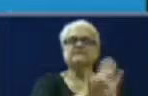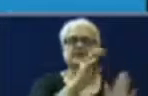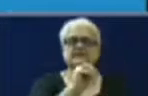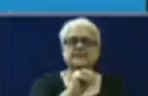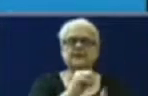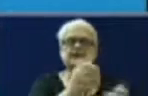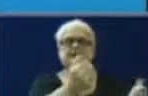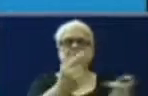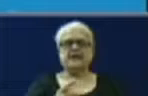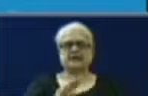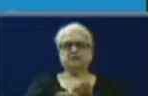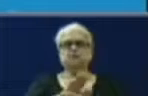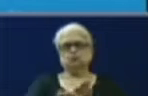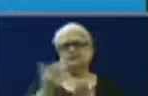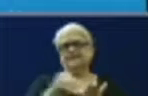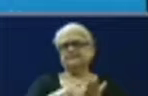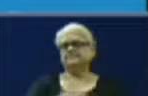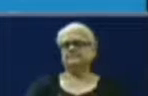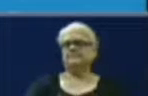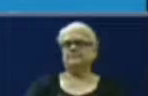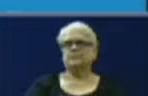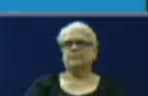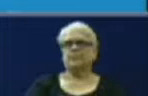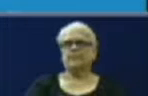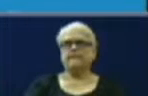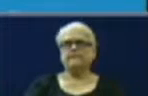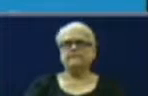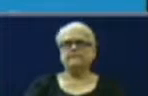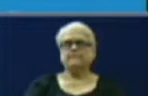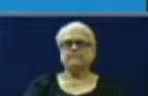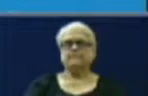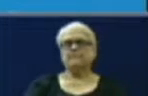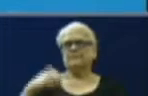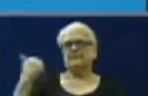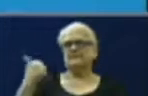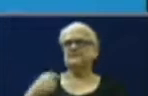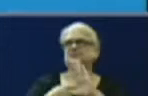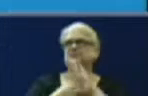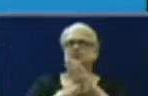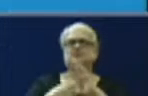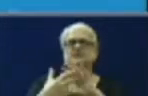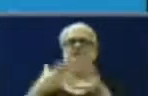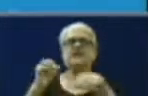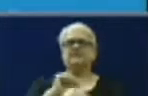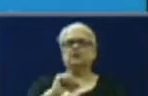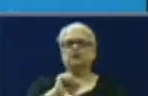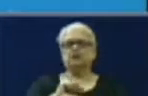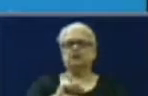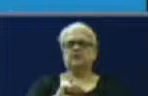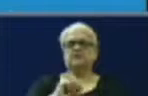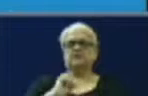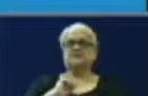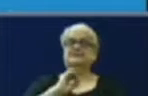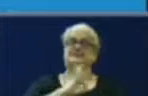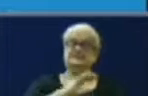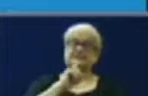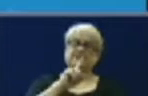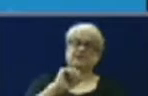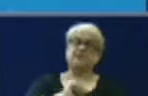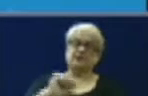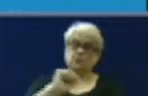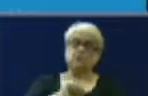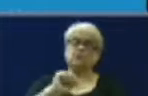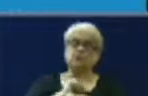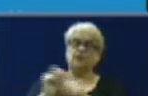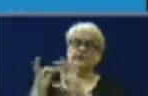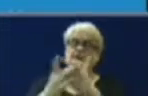This slide attached is our summer work, what they did, and a lot of this work was credit, and I have to thank our staff. They worked hard in collaboration with the